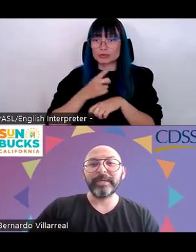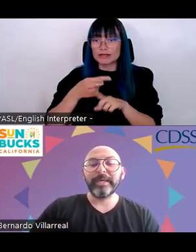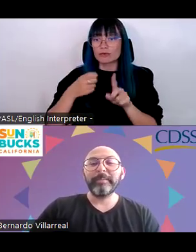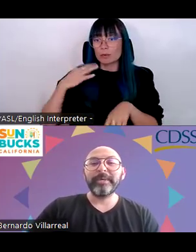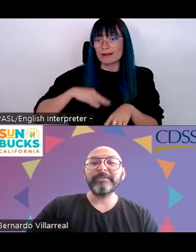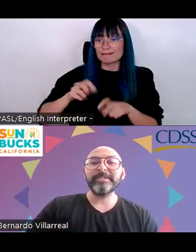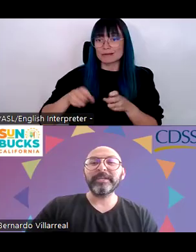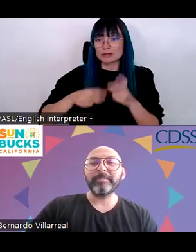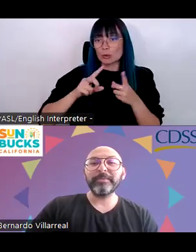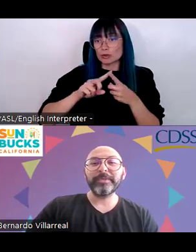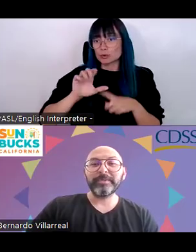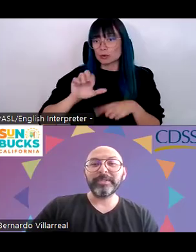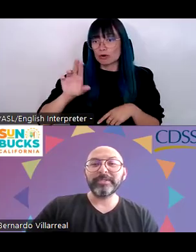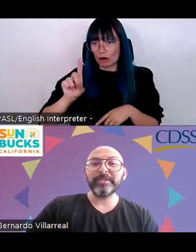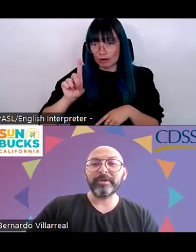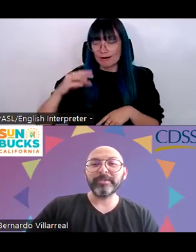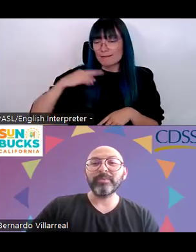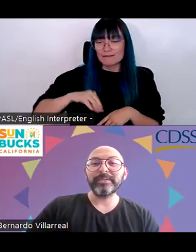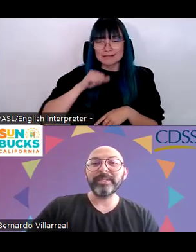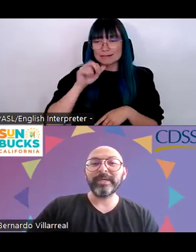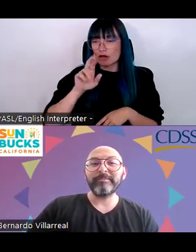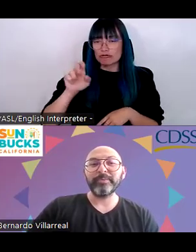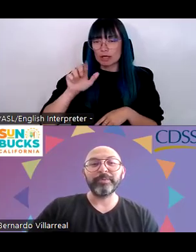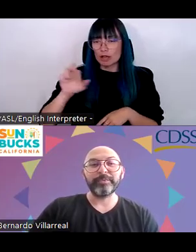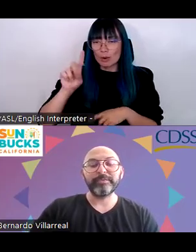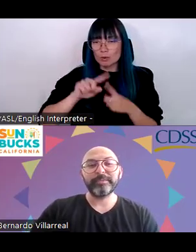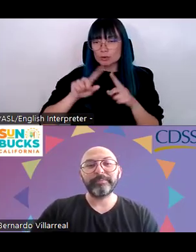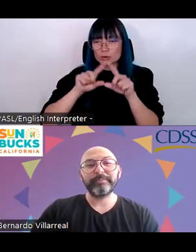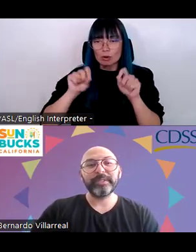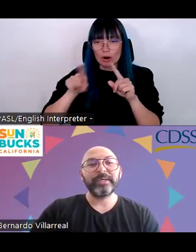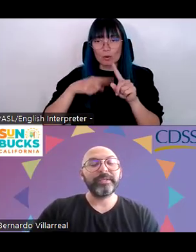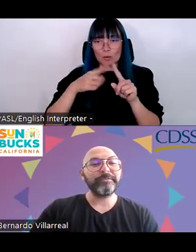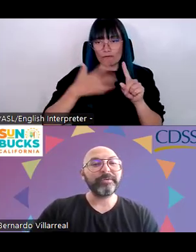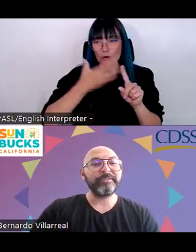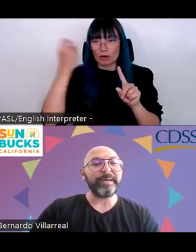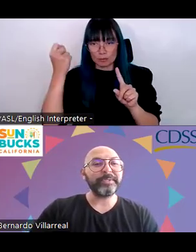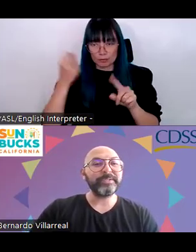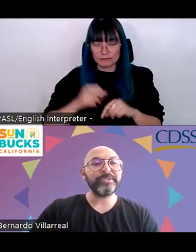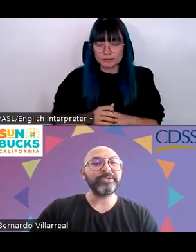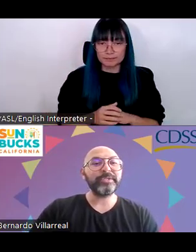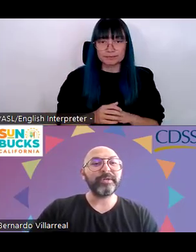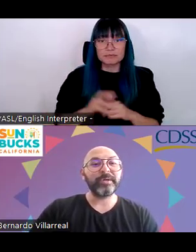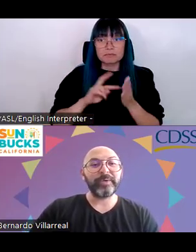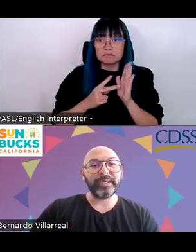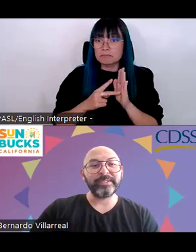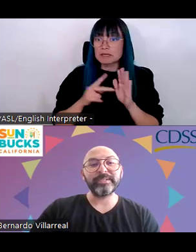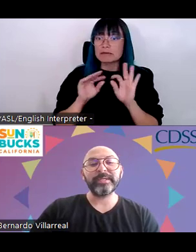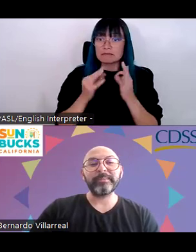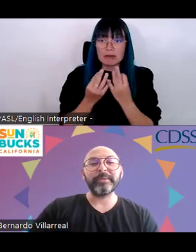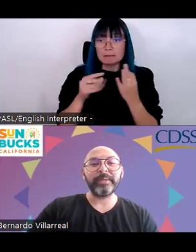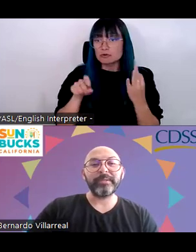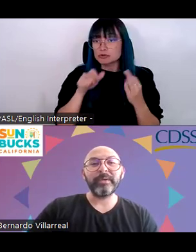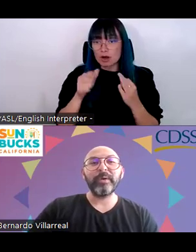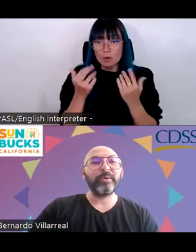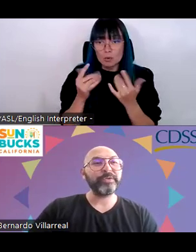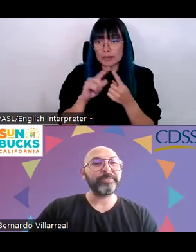card. Benefits cannot be reloaded to cards once they have been removed. Therefore, families should not wait